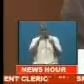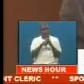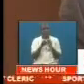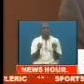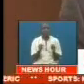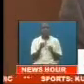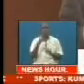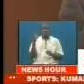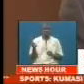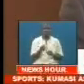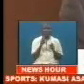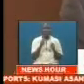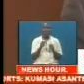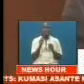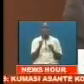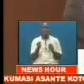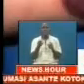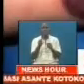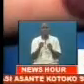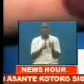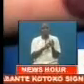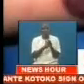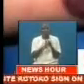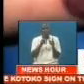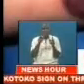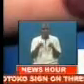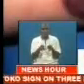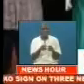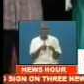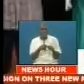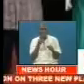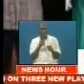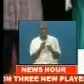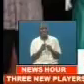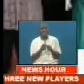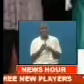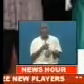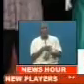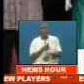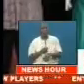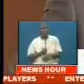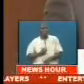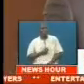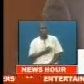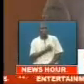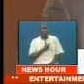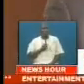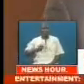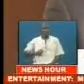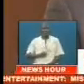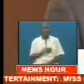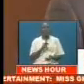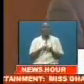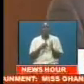only get infected when the person begins to see signs and symptoms. We are going to